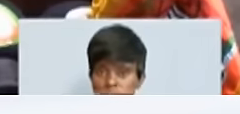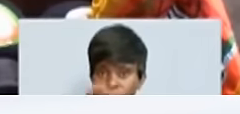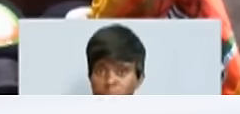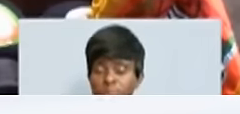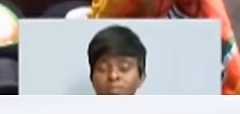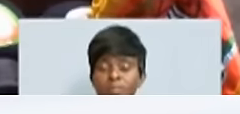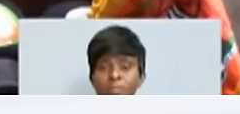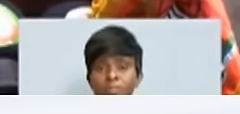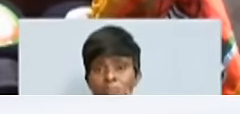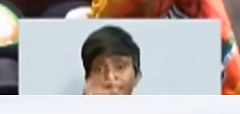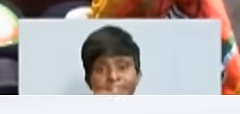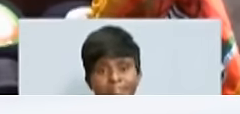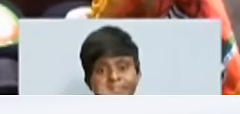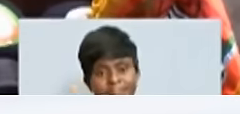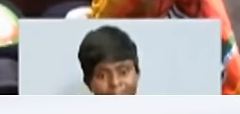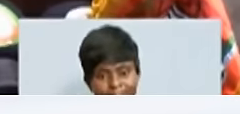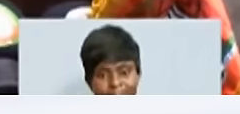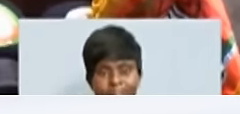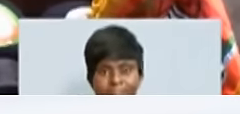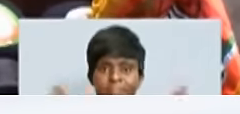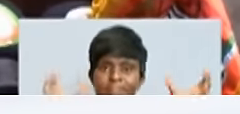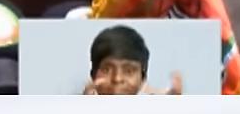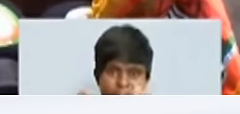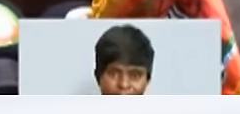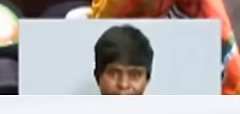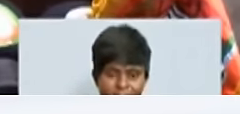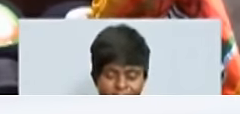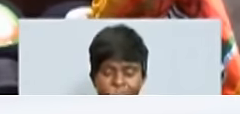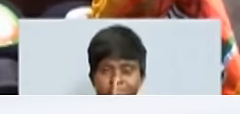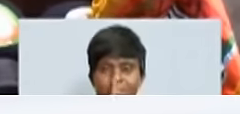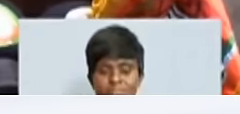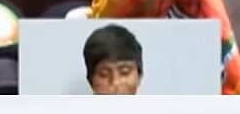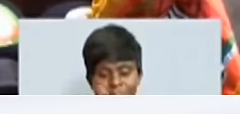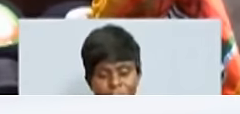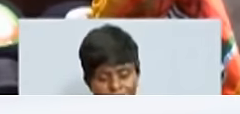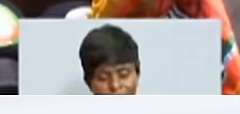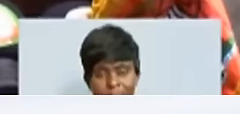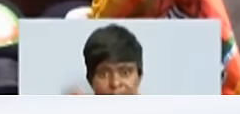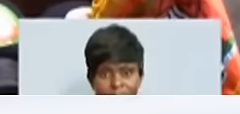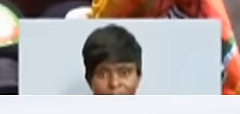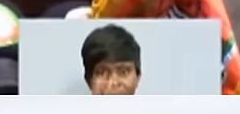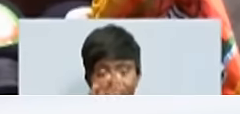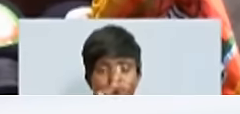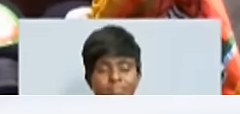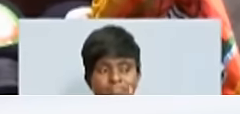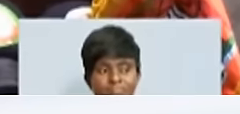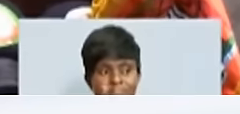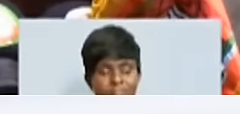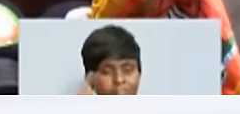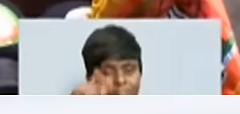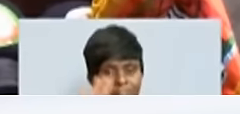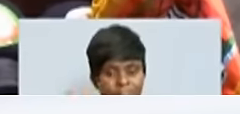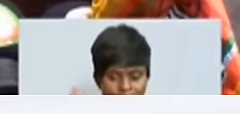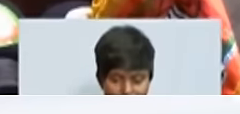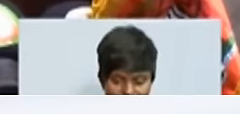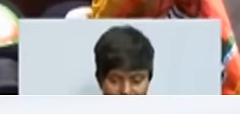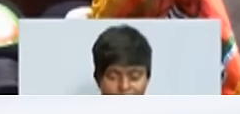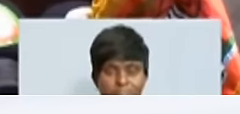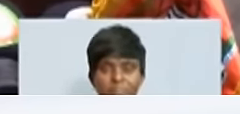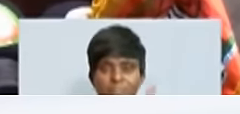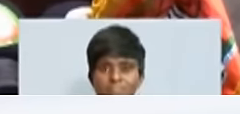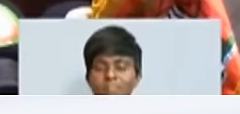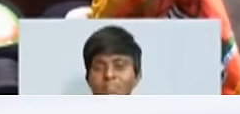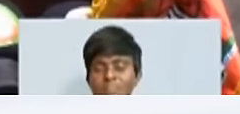parliament, to work closely with local authorities to ensure timely implementation of projects for the benefit of our